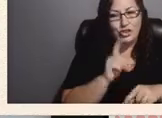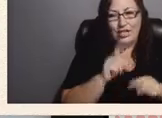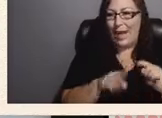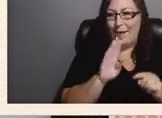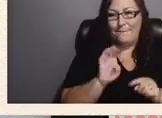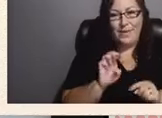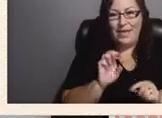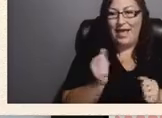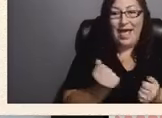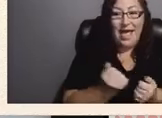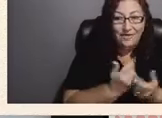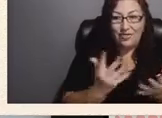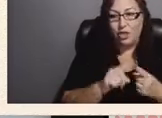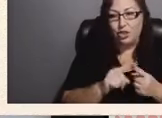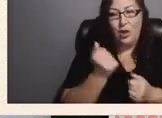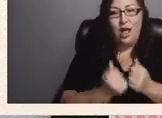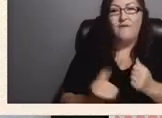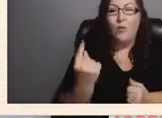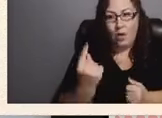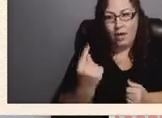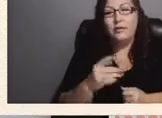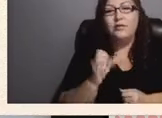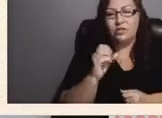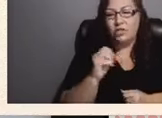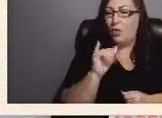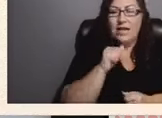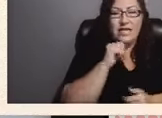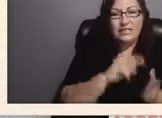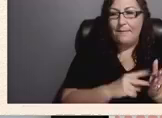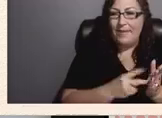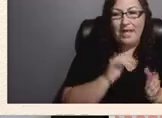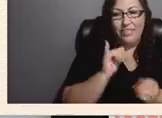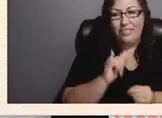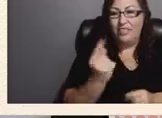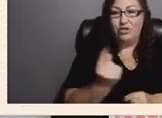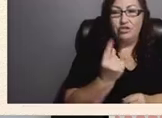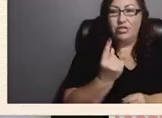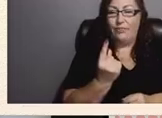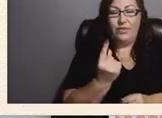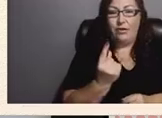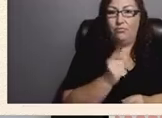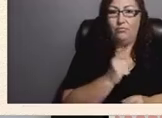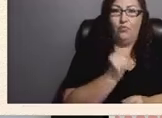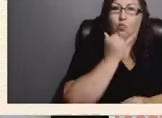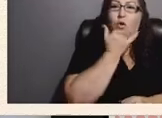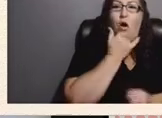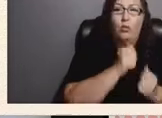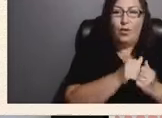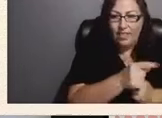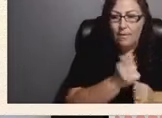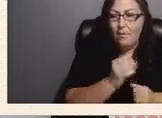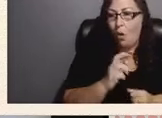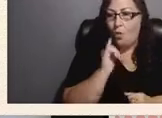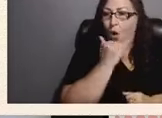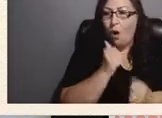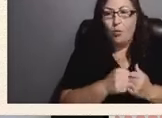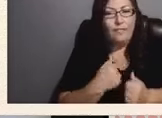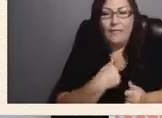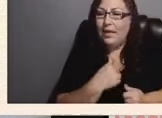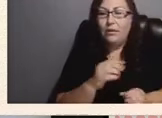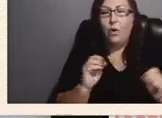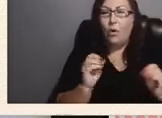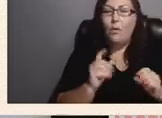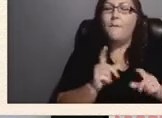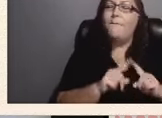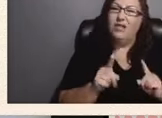all people. And that doesn't mean that there's something inherently wrong with them or you, but it just means that the right